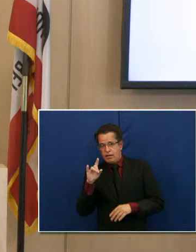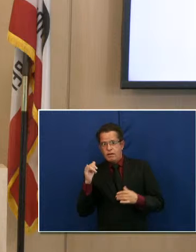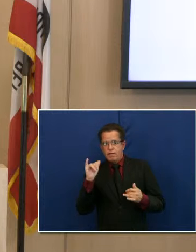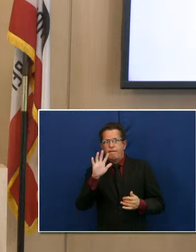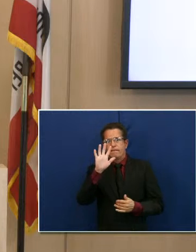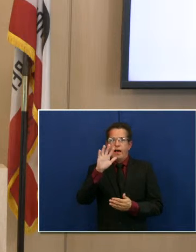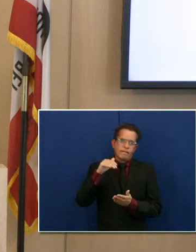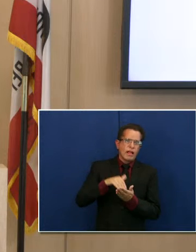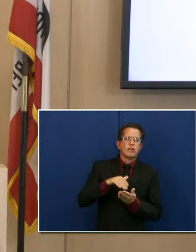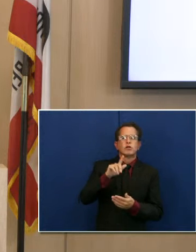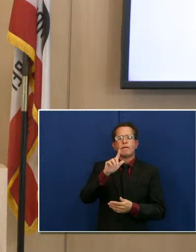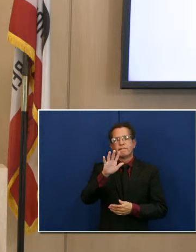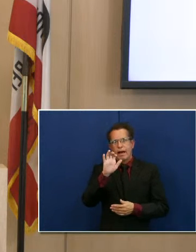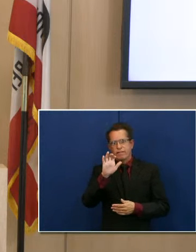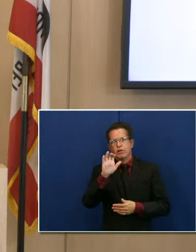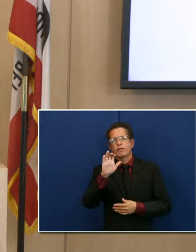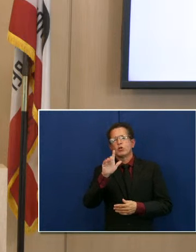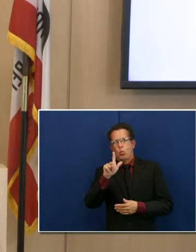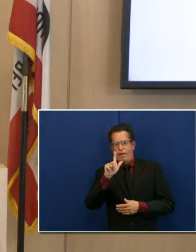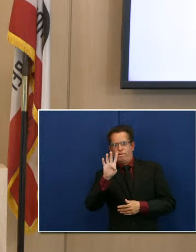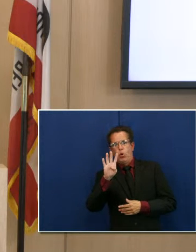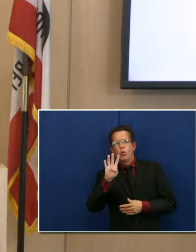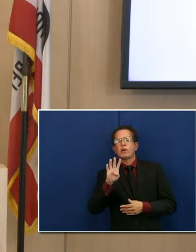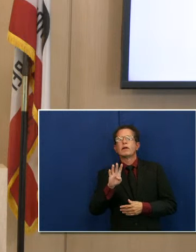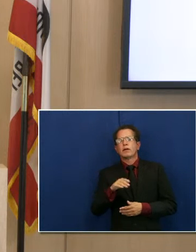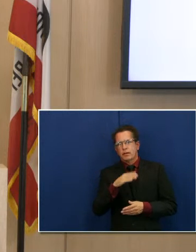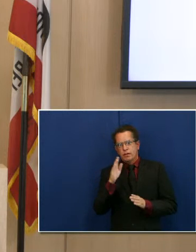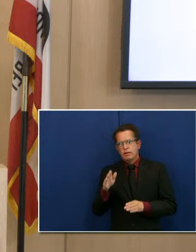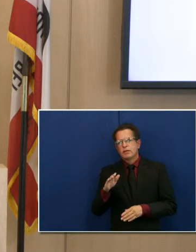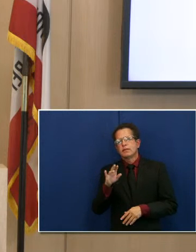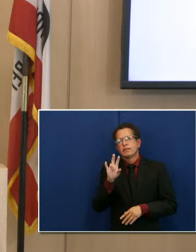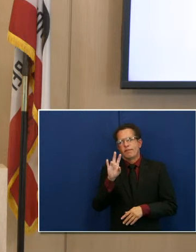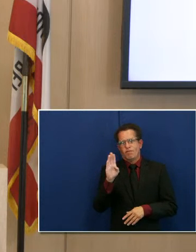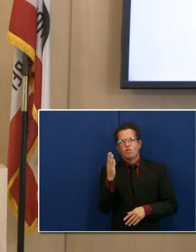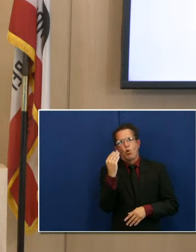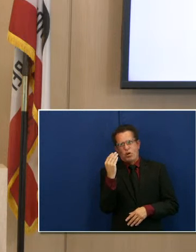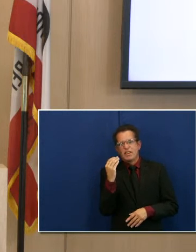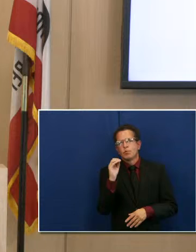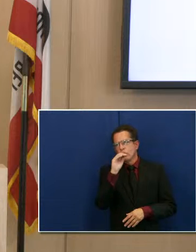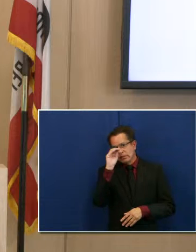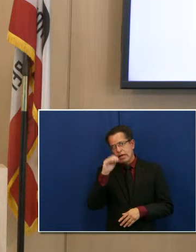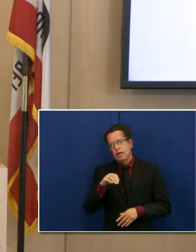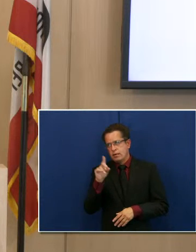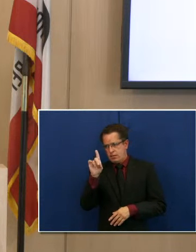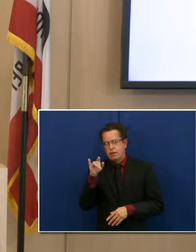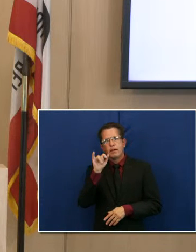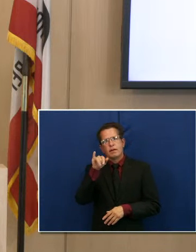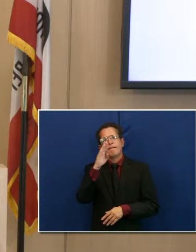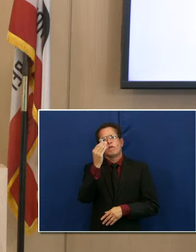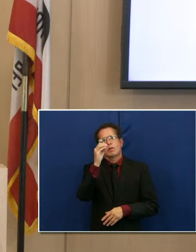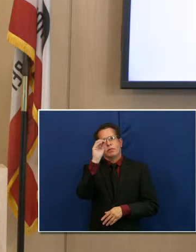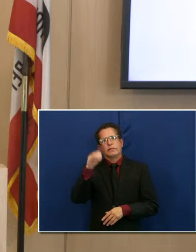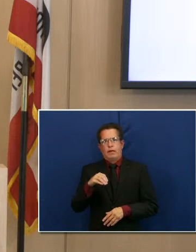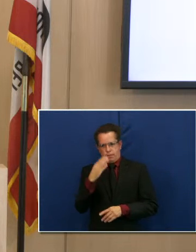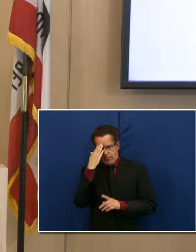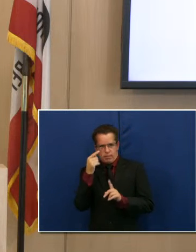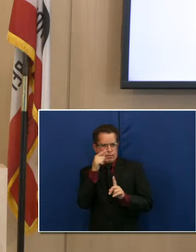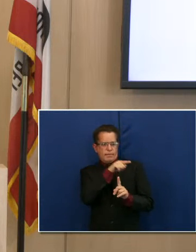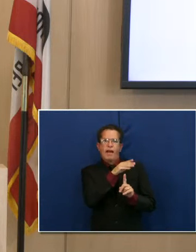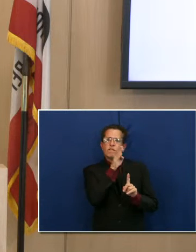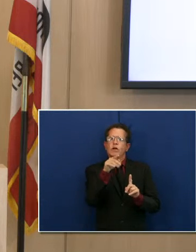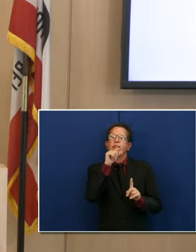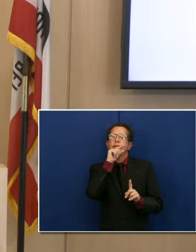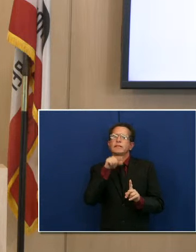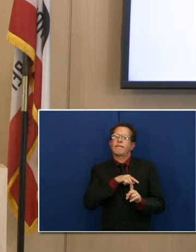5,524 hospitalizations, about 773, or 14%, took place after Thanksgiving. And